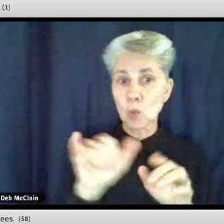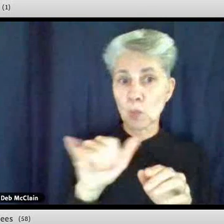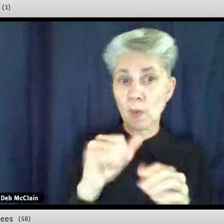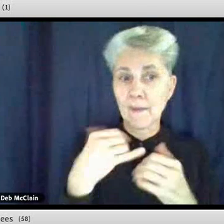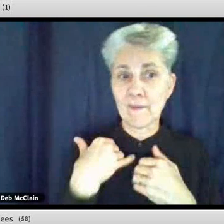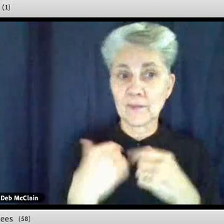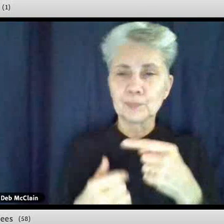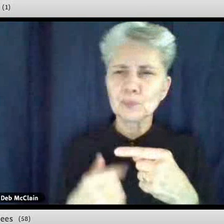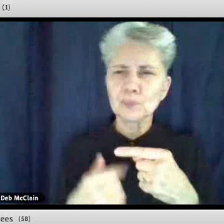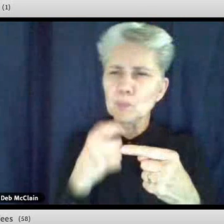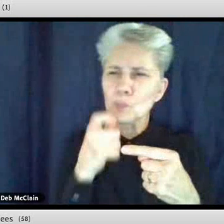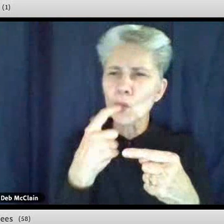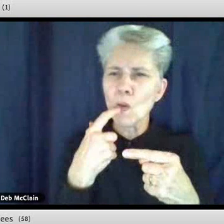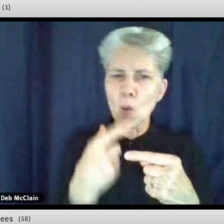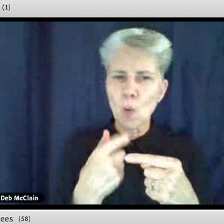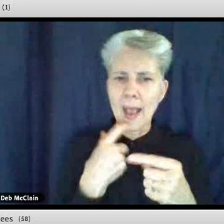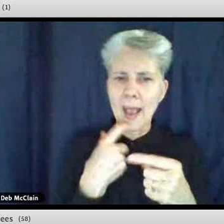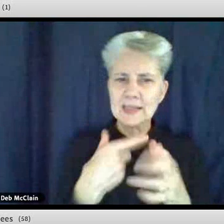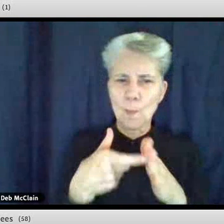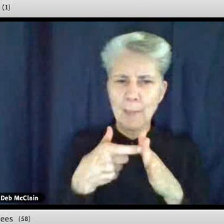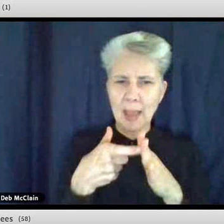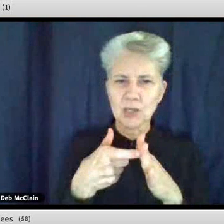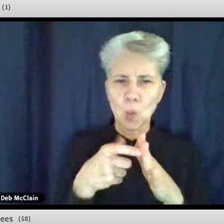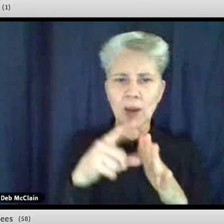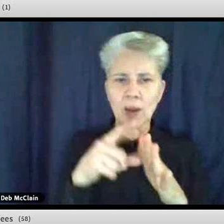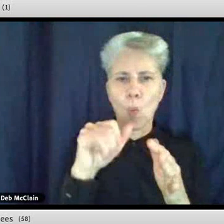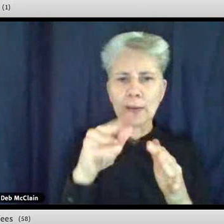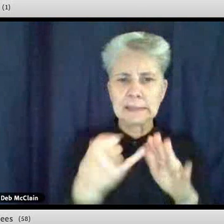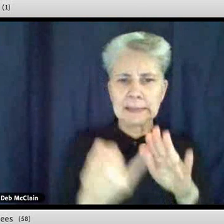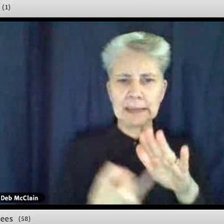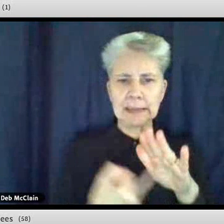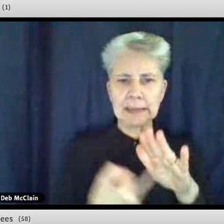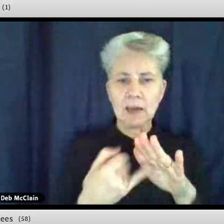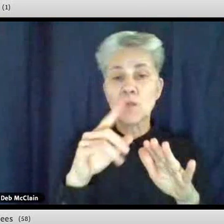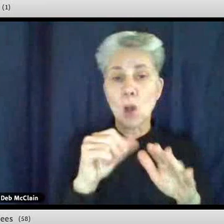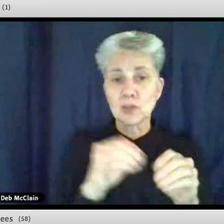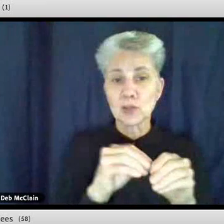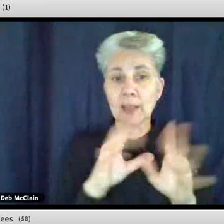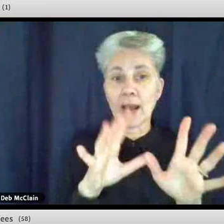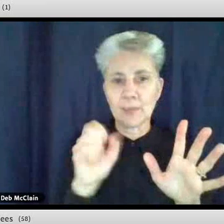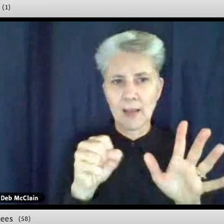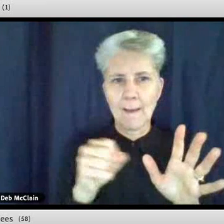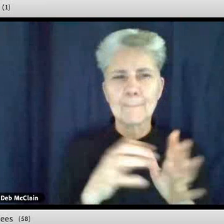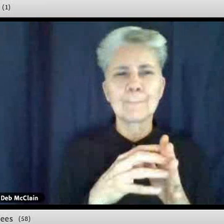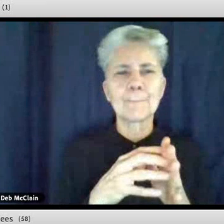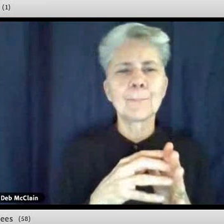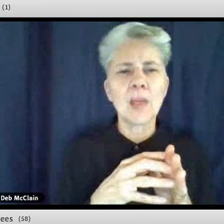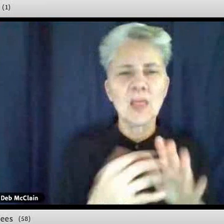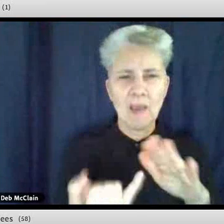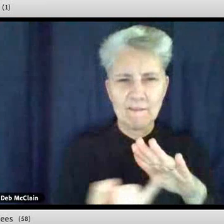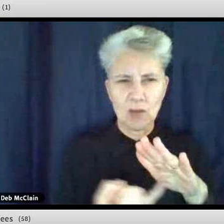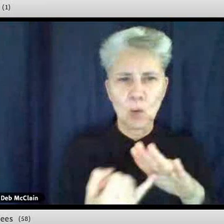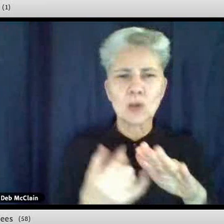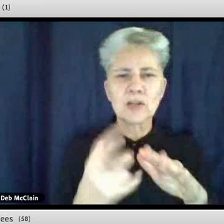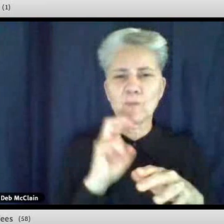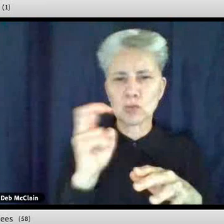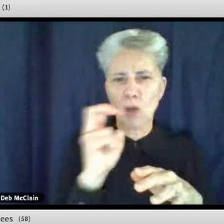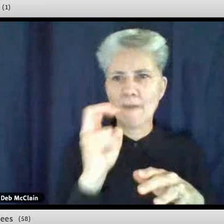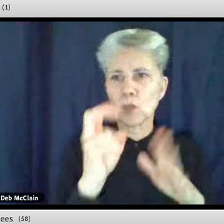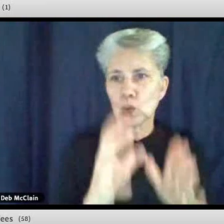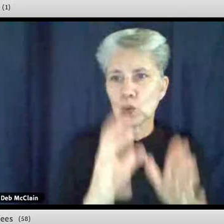But if you look, they've also got who has more mandatory quarantine, and Florida should light up. Yep, they've